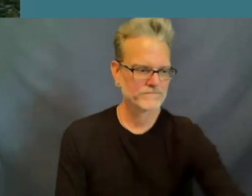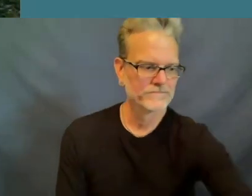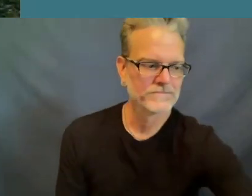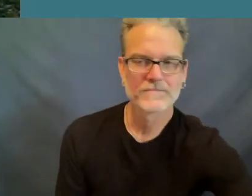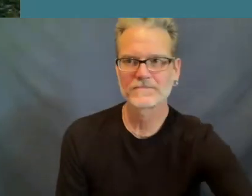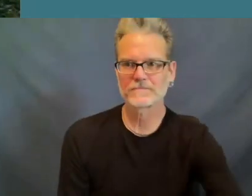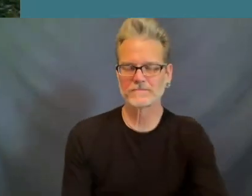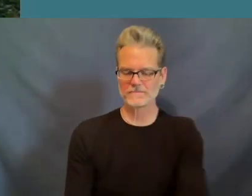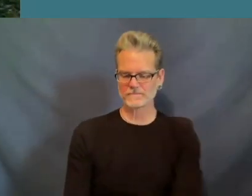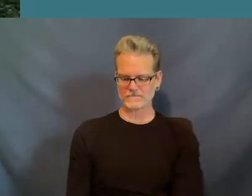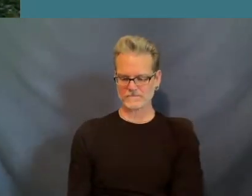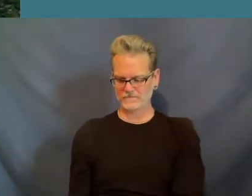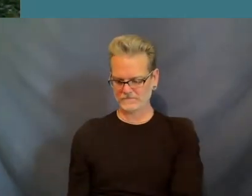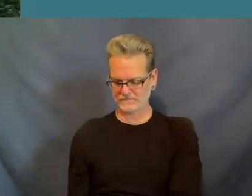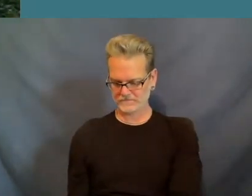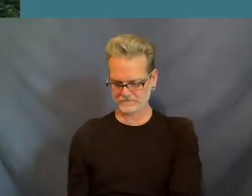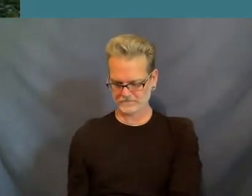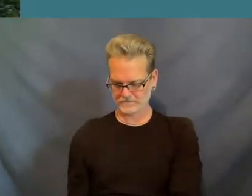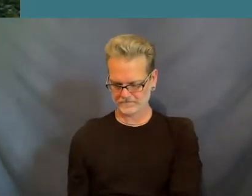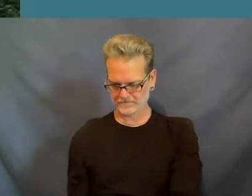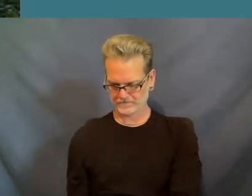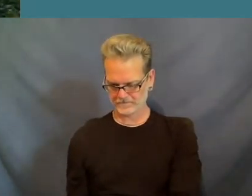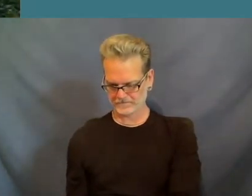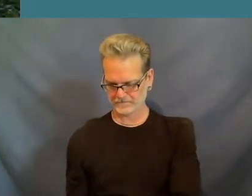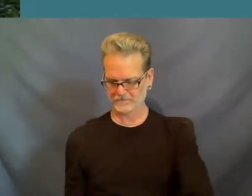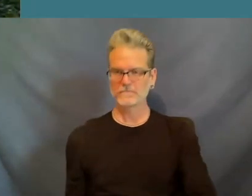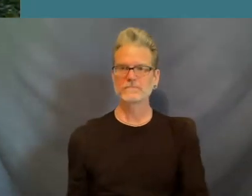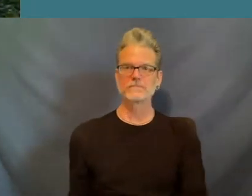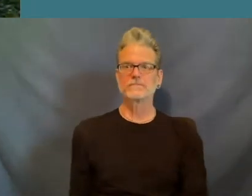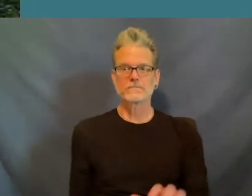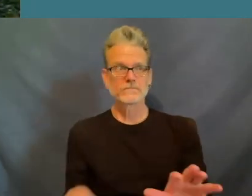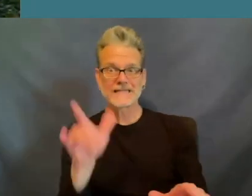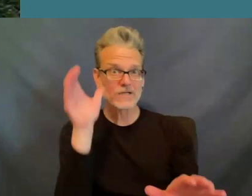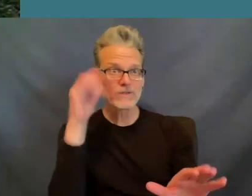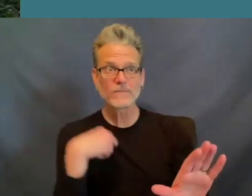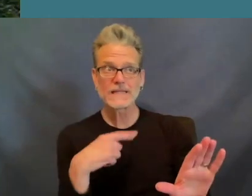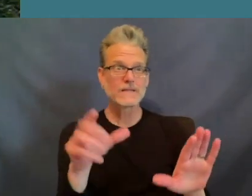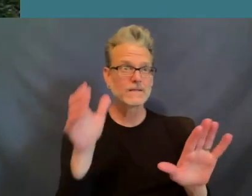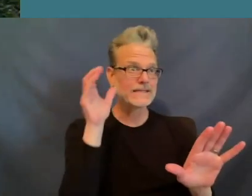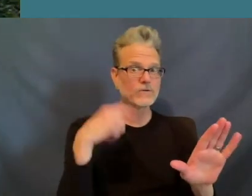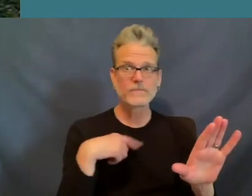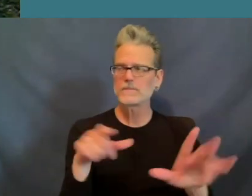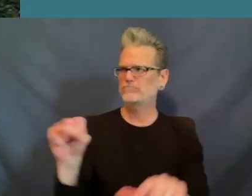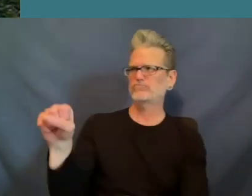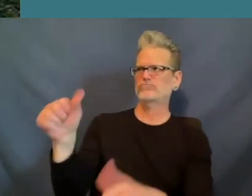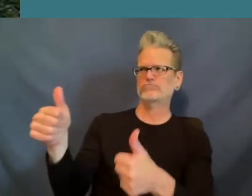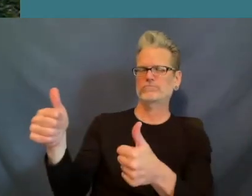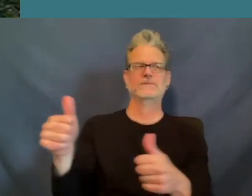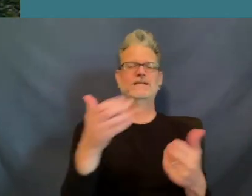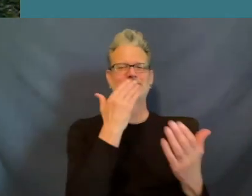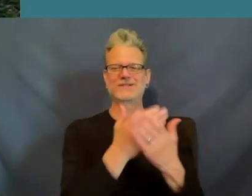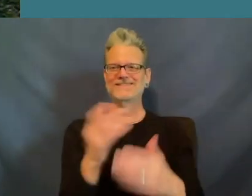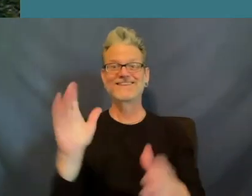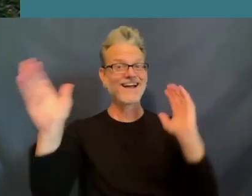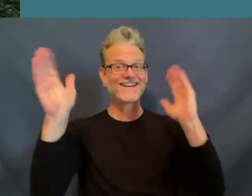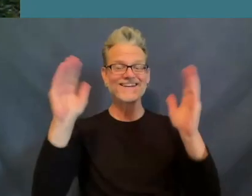Thank you, Emery. I hope my sound is good. Are you hearing me? You're great. Yeah. Great. So hi,